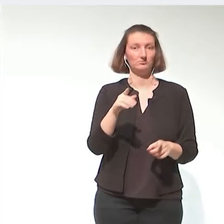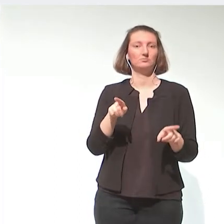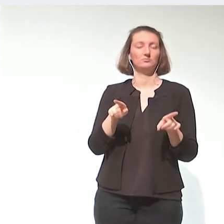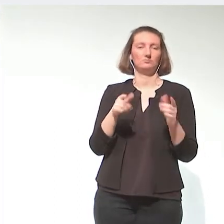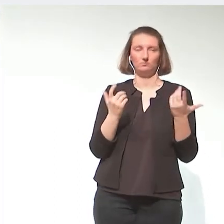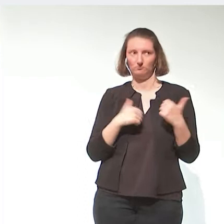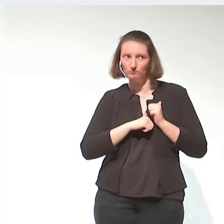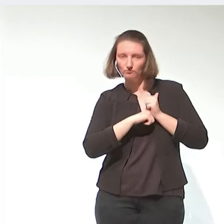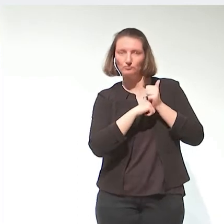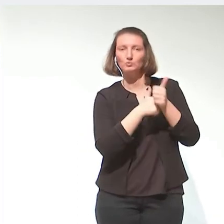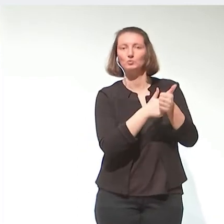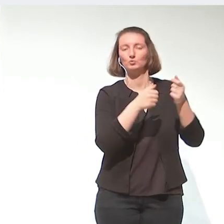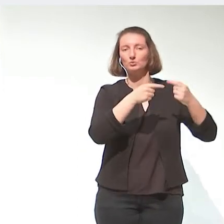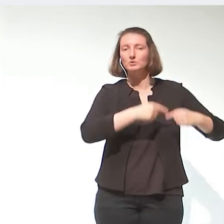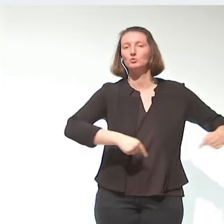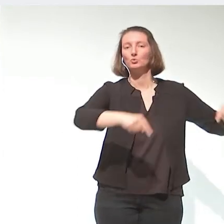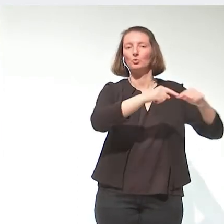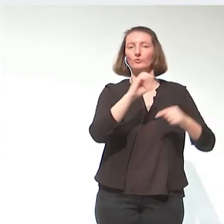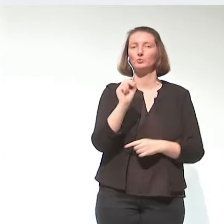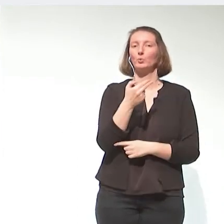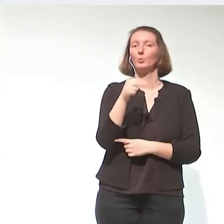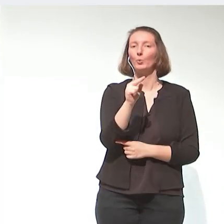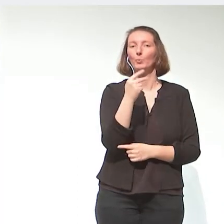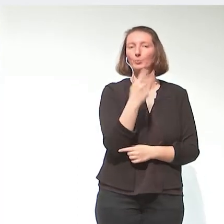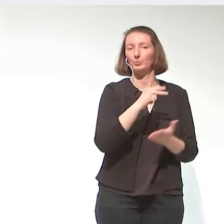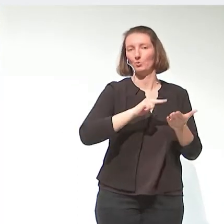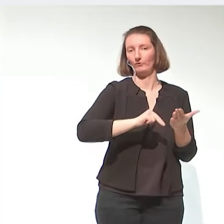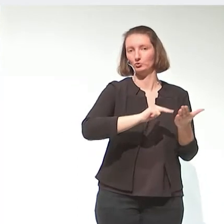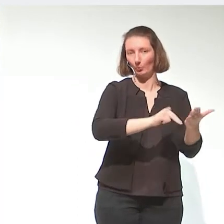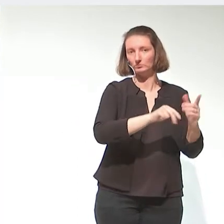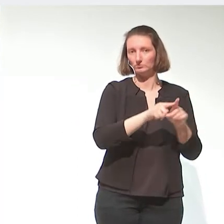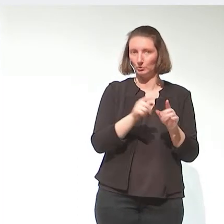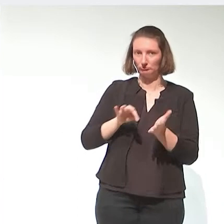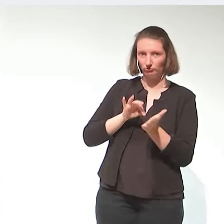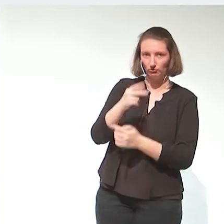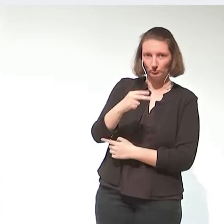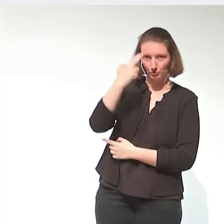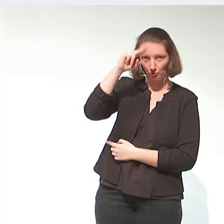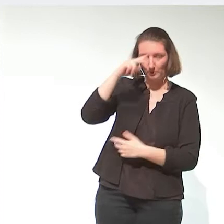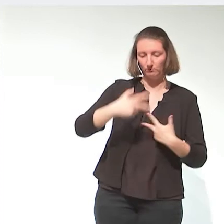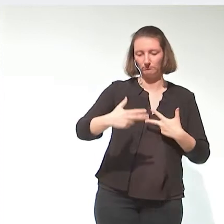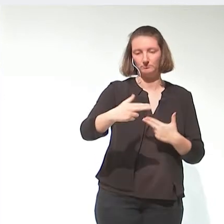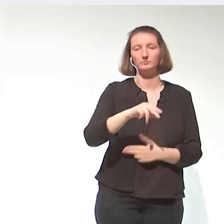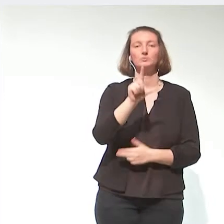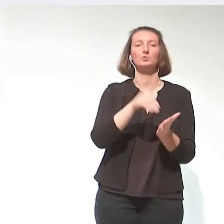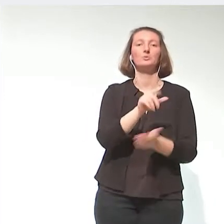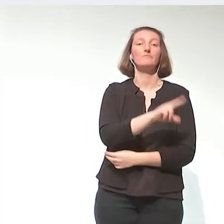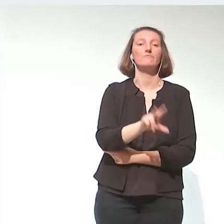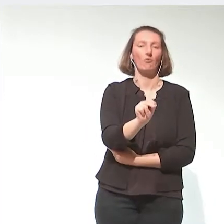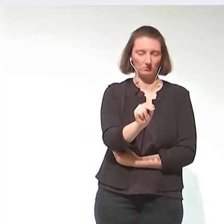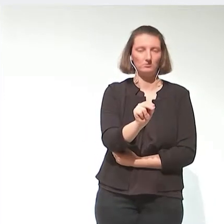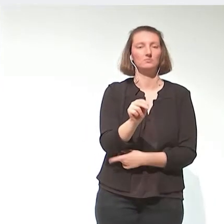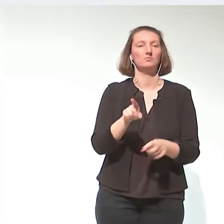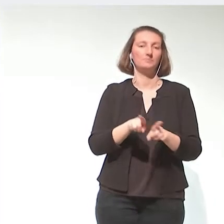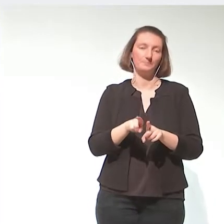also of the European Disability Strategy 21-2030, as well as the Sustainable Development Goals. However, it also focuses on a